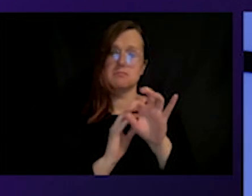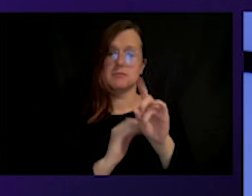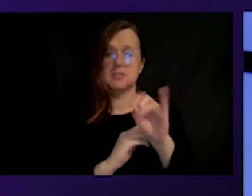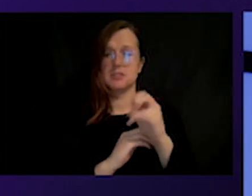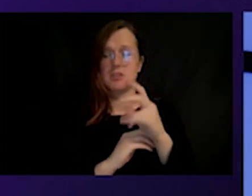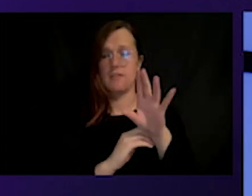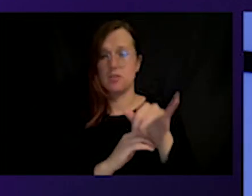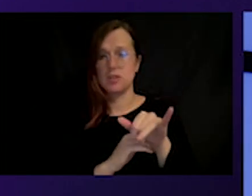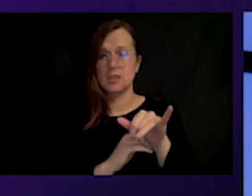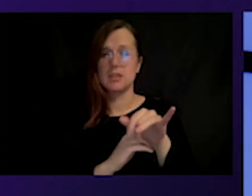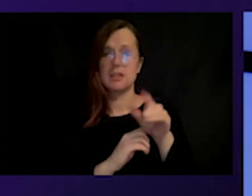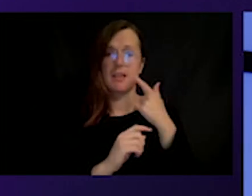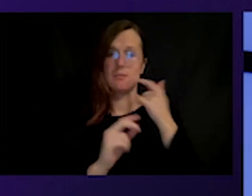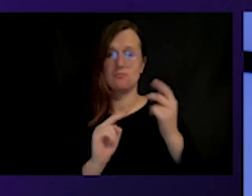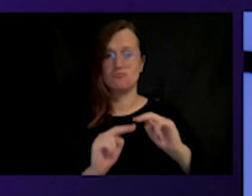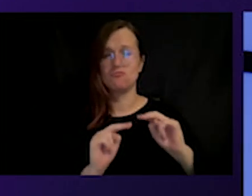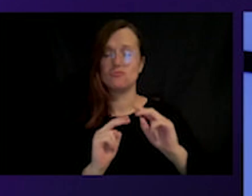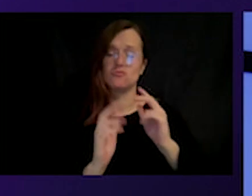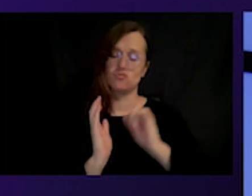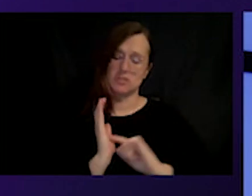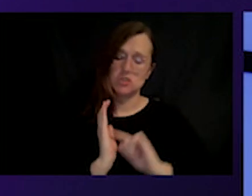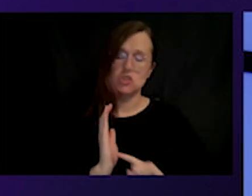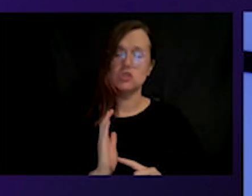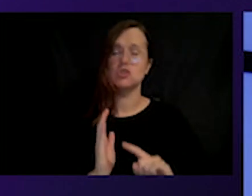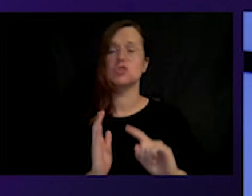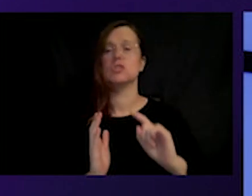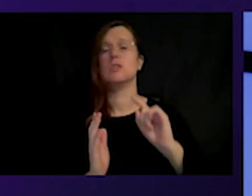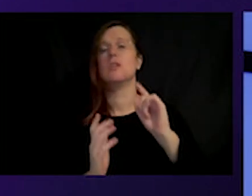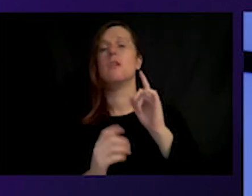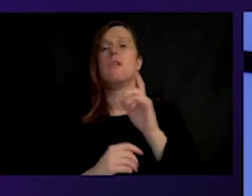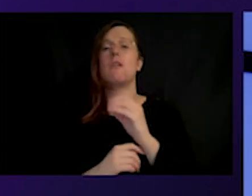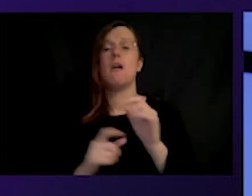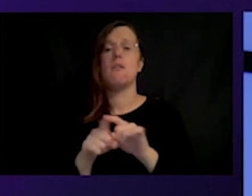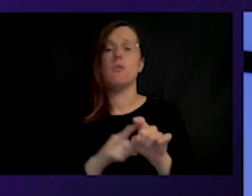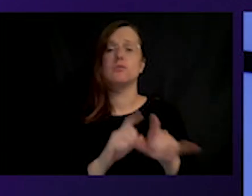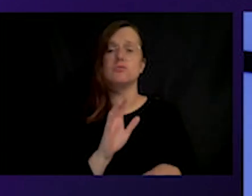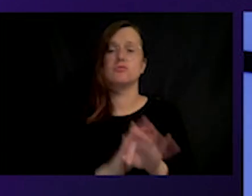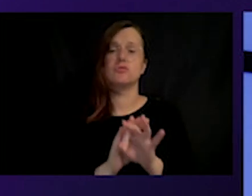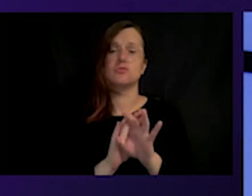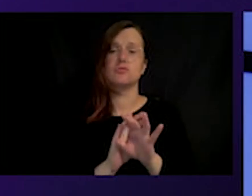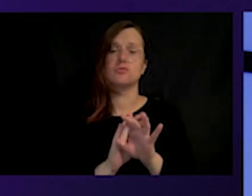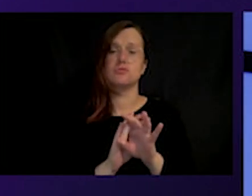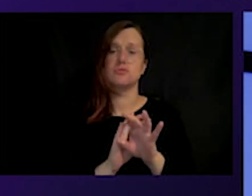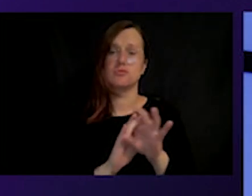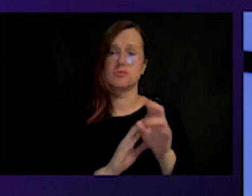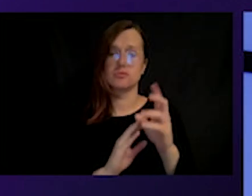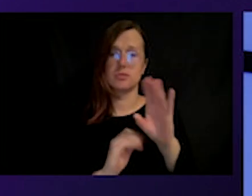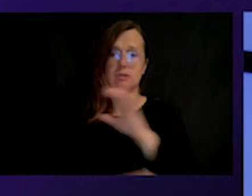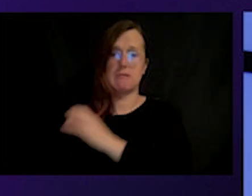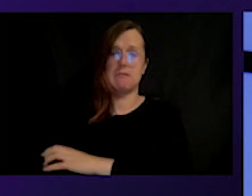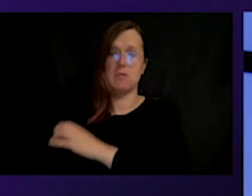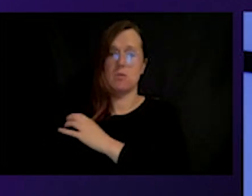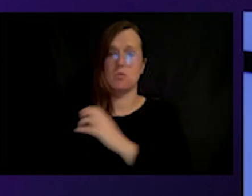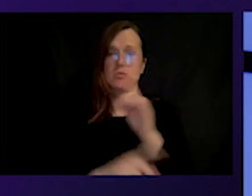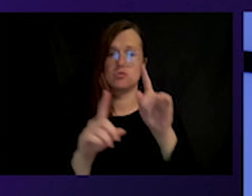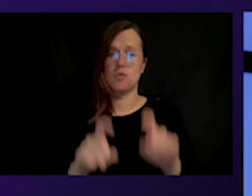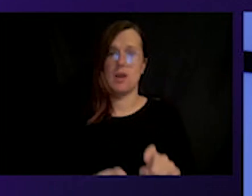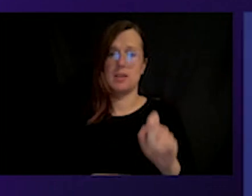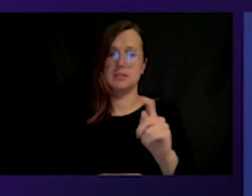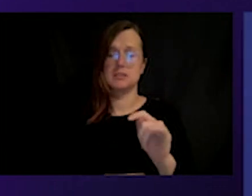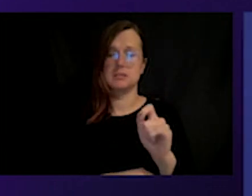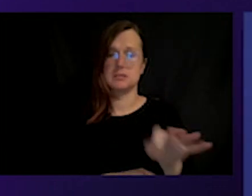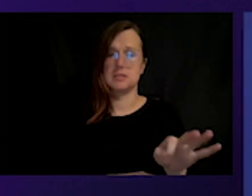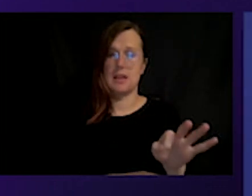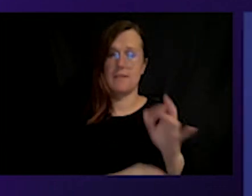molecule research, and also to the finally clinical trial step. In every single of those steps, they use